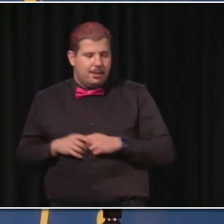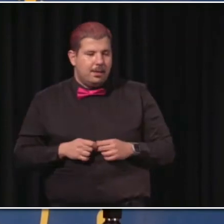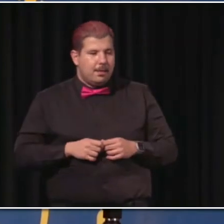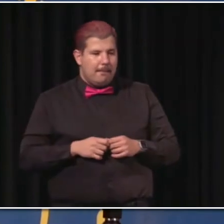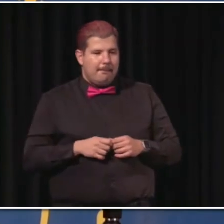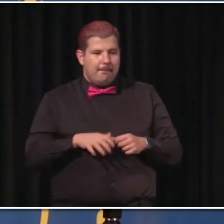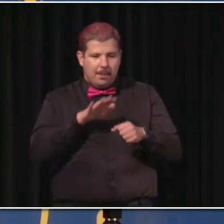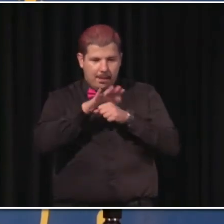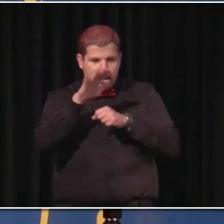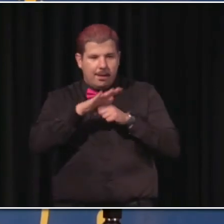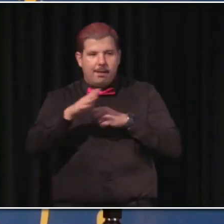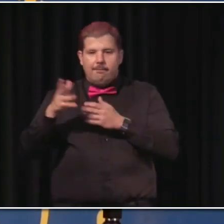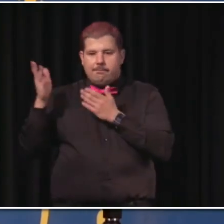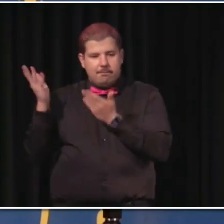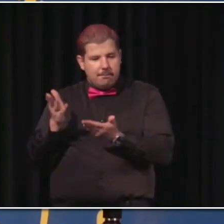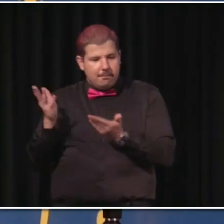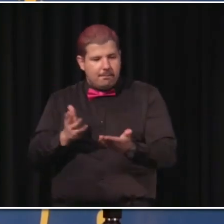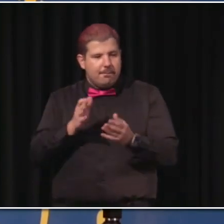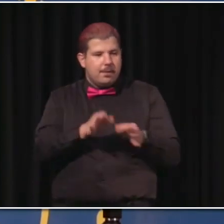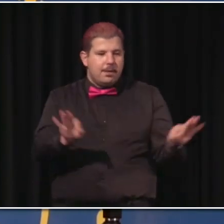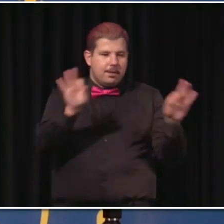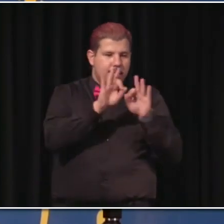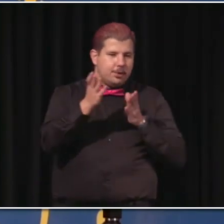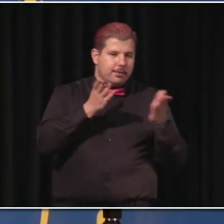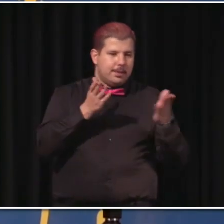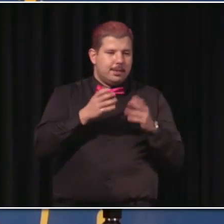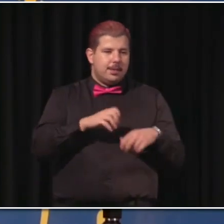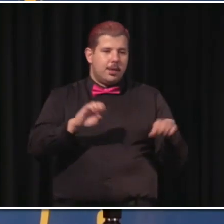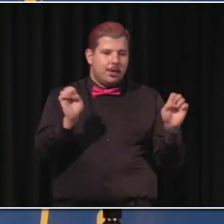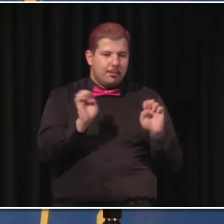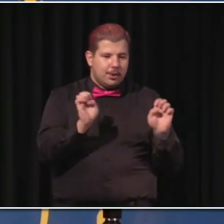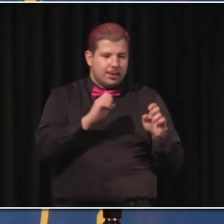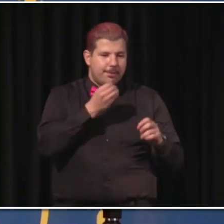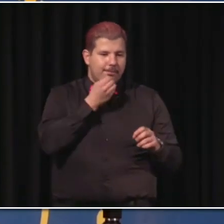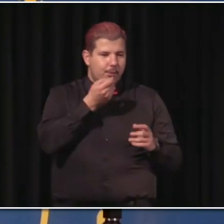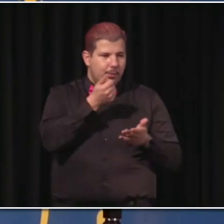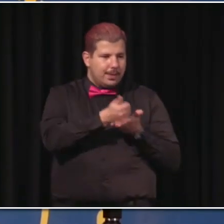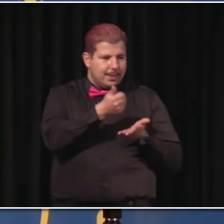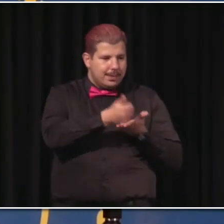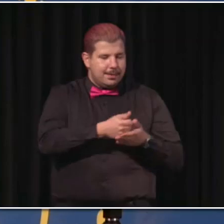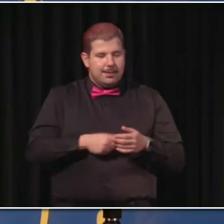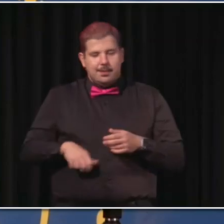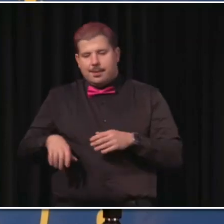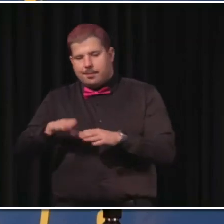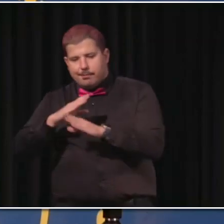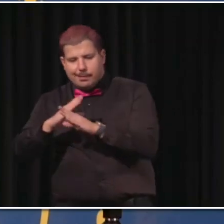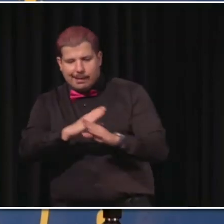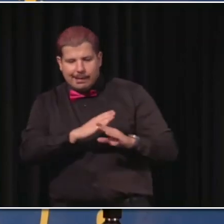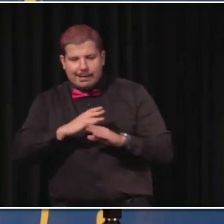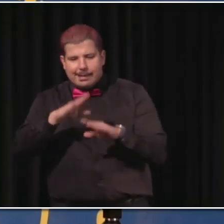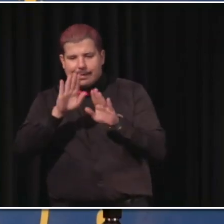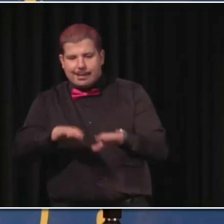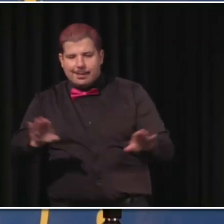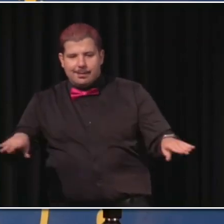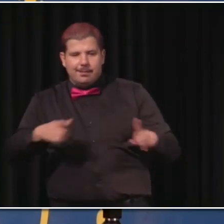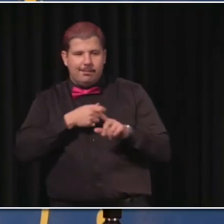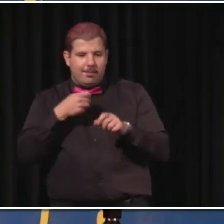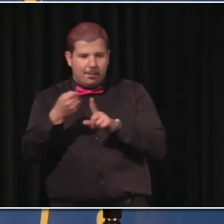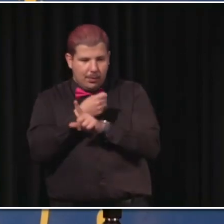Enough to keep delivering on essential services like emergency food assistance and protecting kids from child